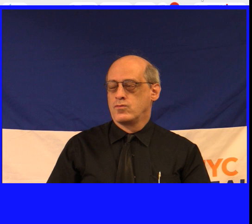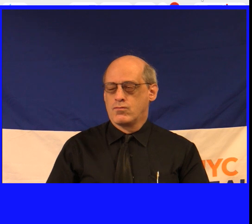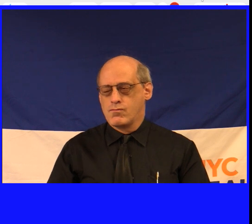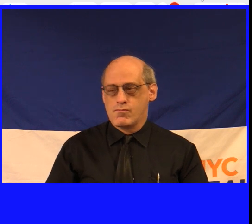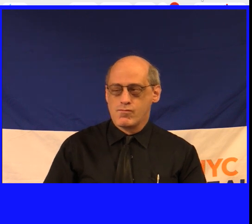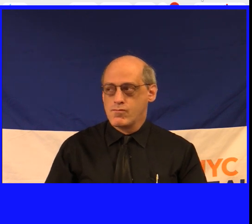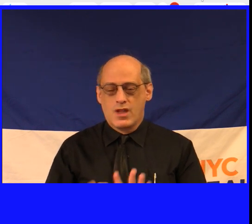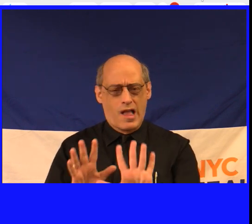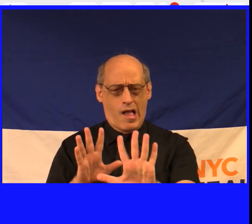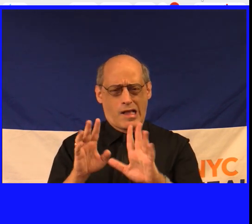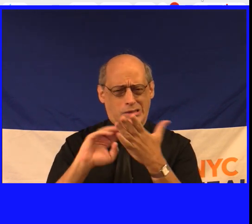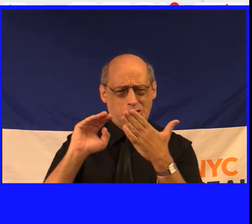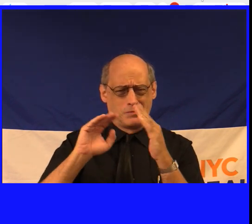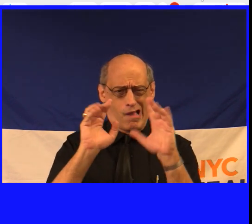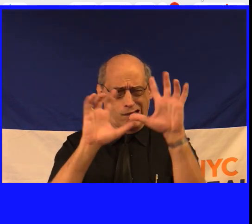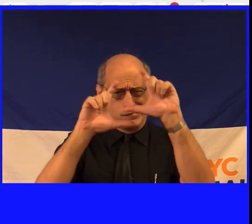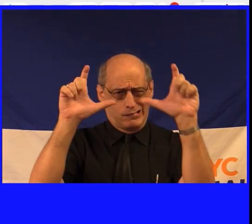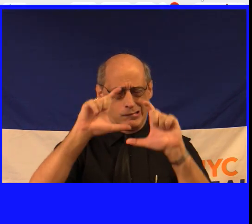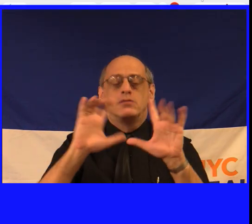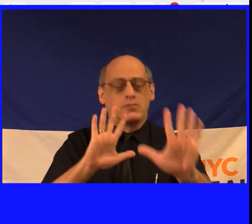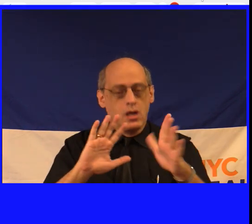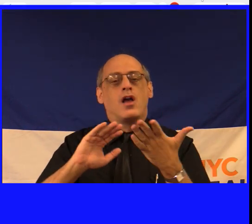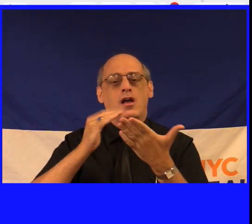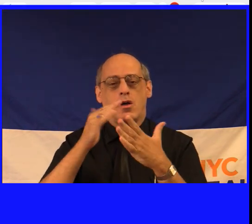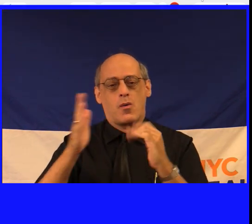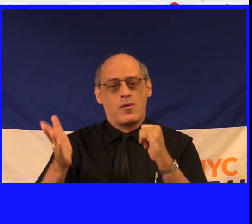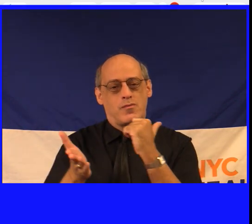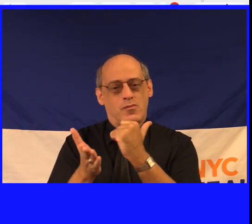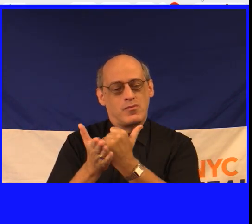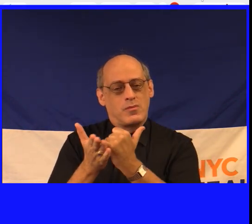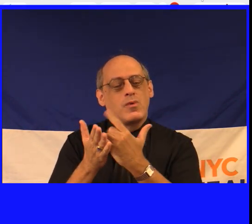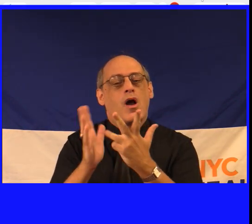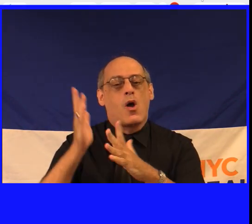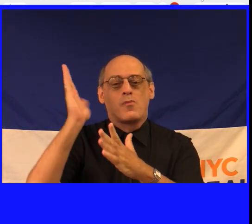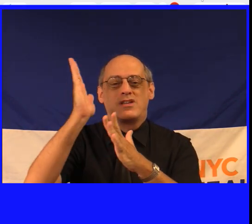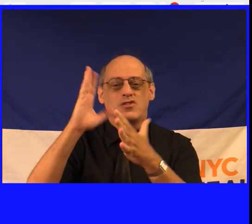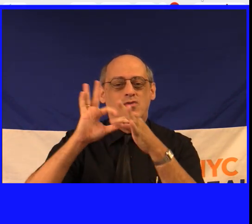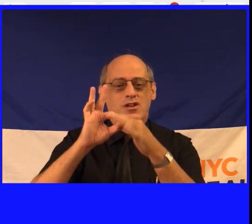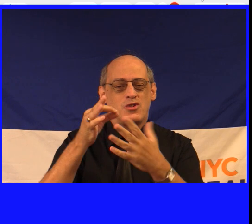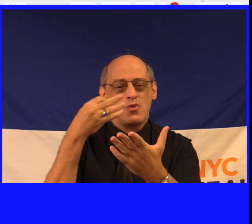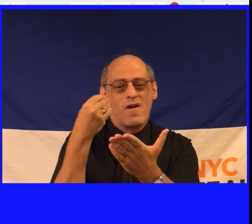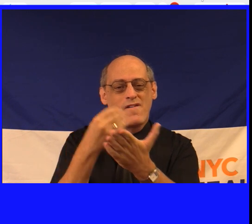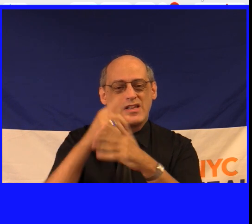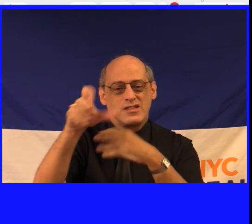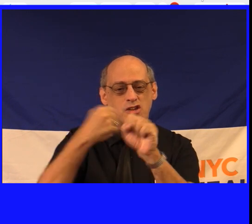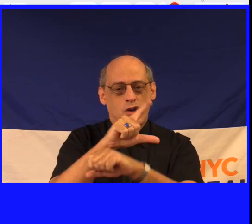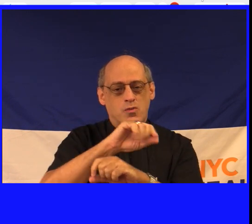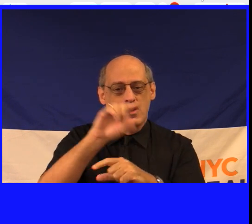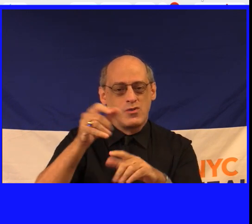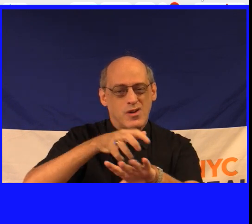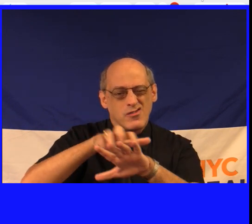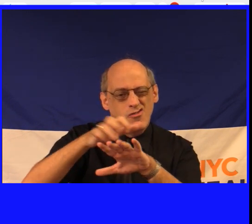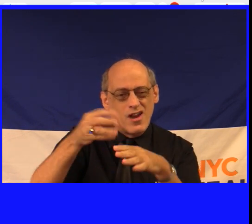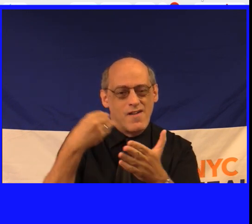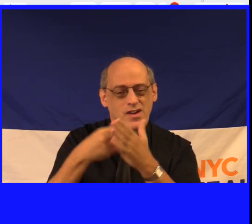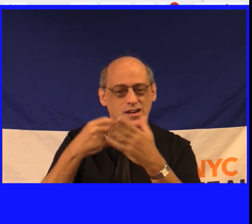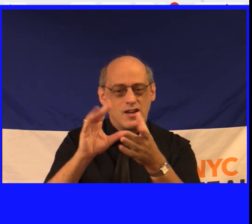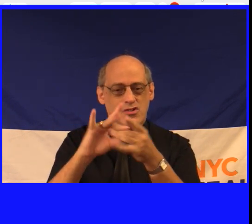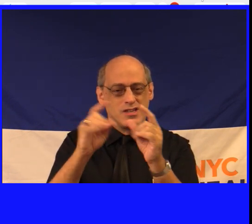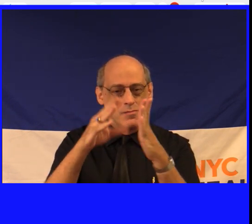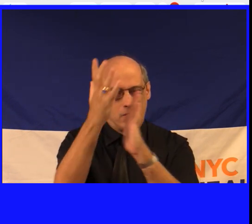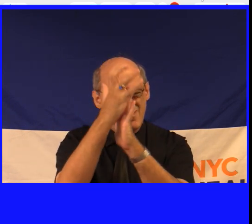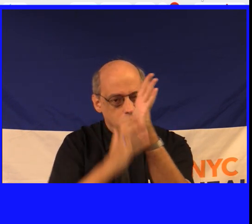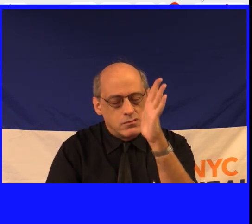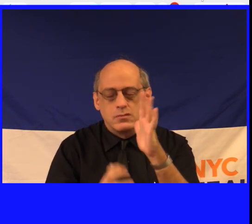I just lost myself. Next, we'll have a presentation on our fiscal year 2020 draft financial statement. Related notes